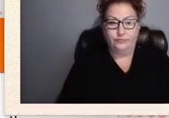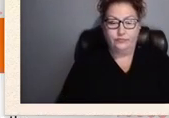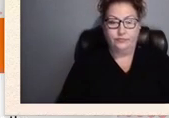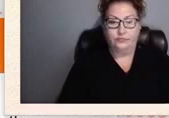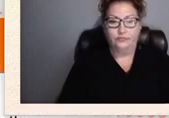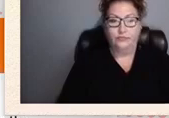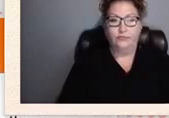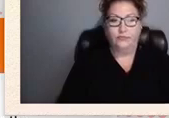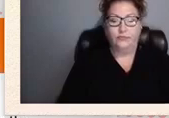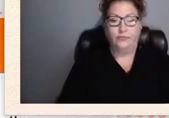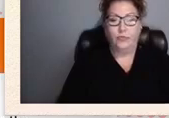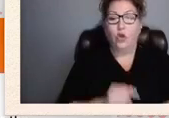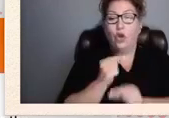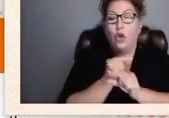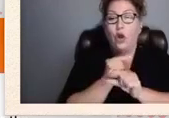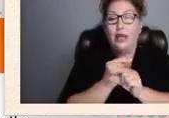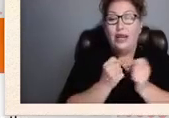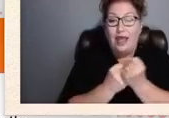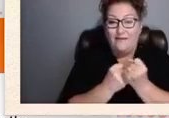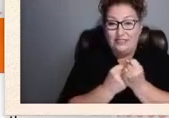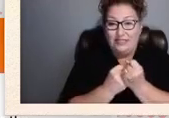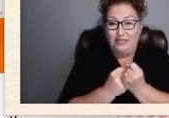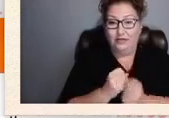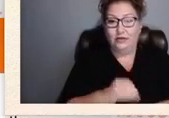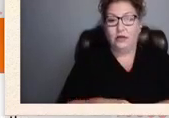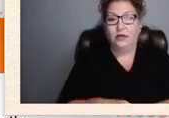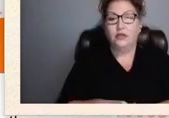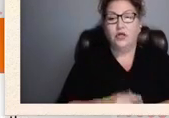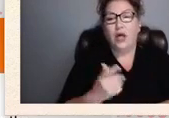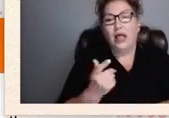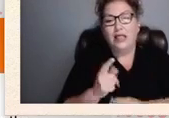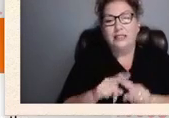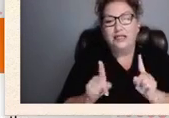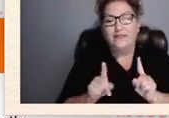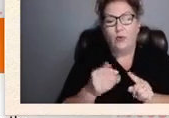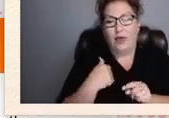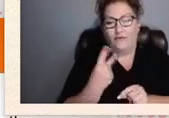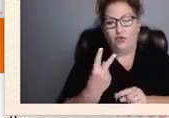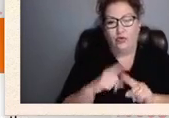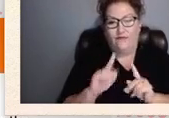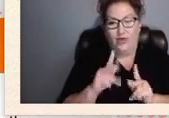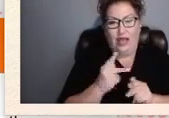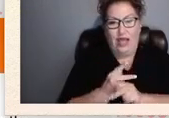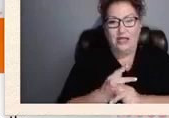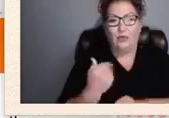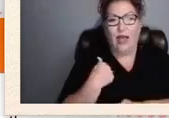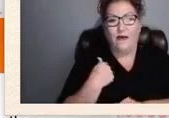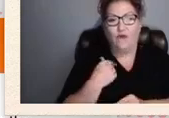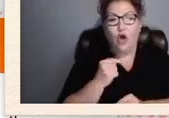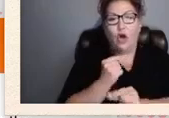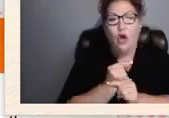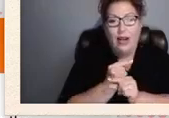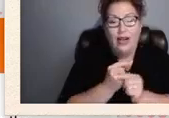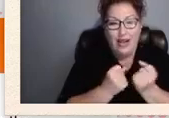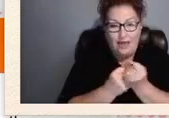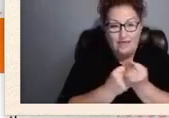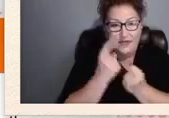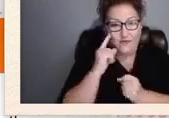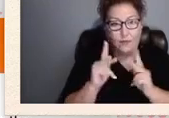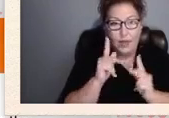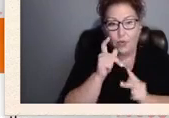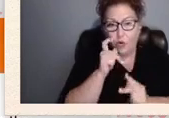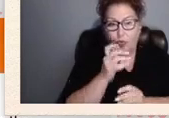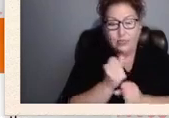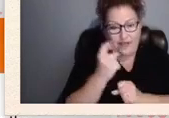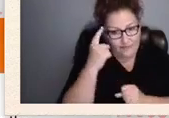Okay, guardian advocacy. So this is different. We have two different kinds on this one. So we have a guardian advocacy for individuals who receive mental health